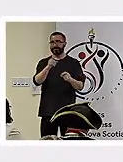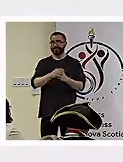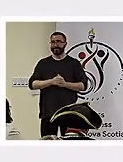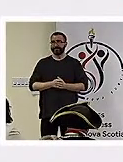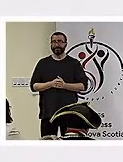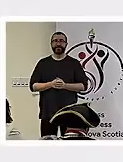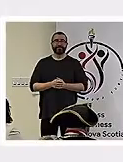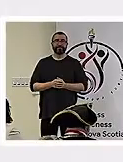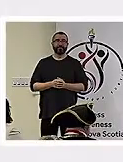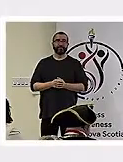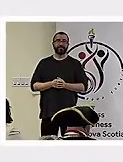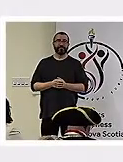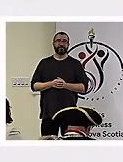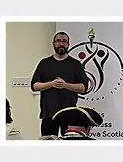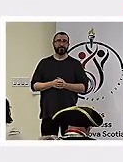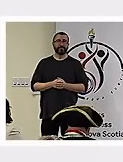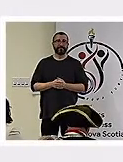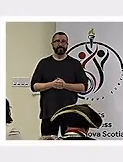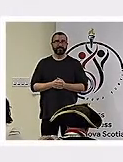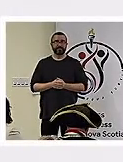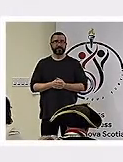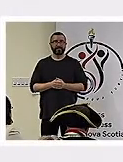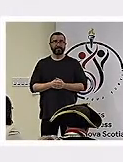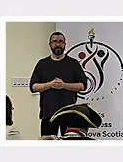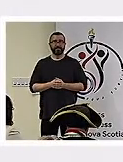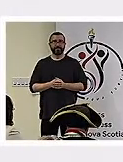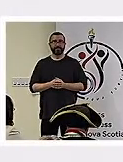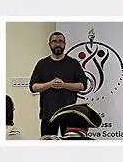if you're up to it and you're able, please